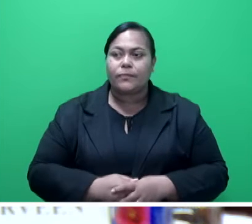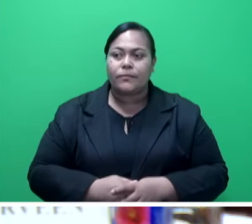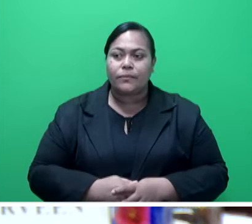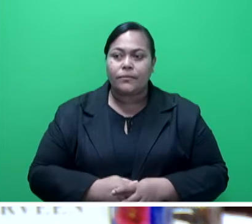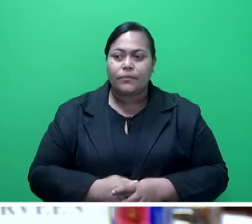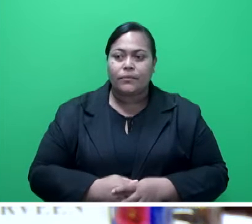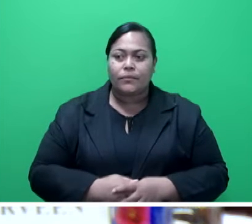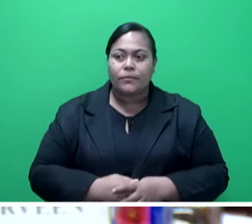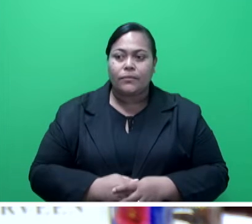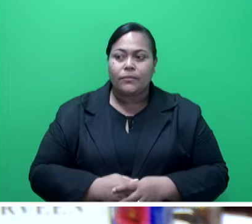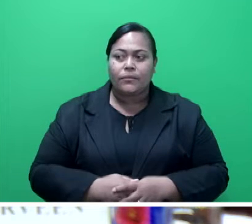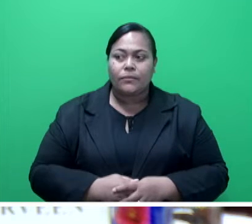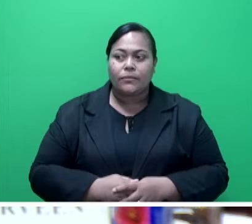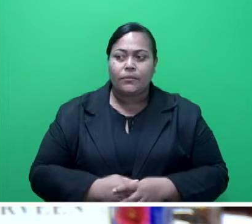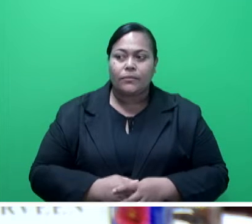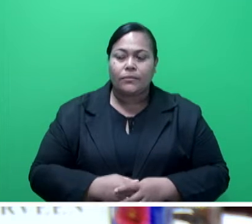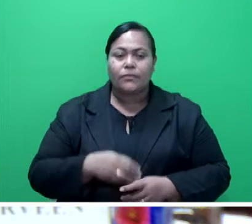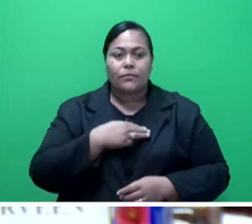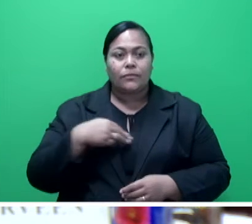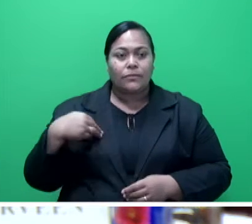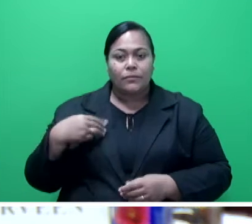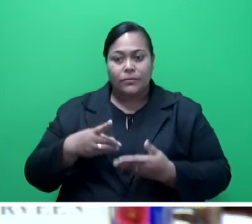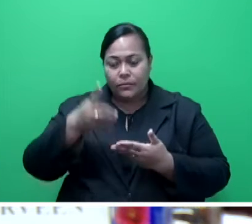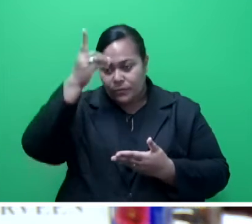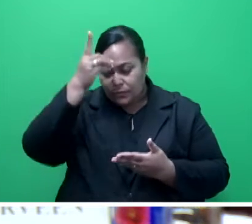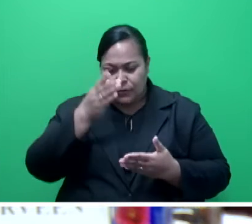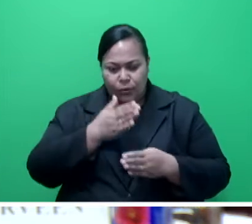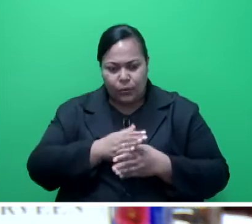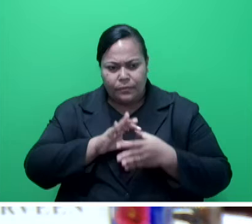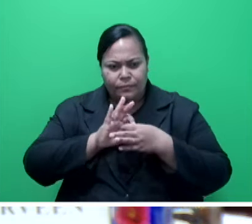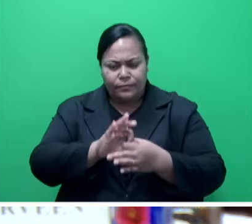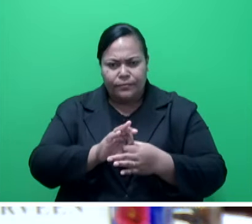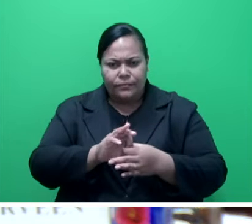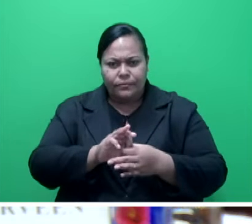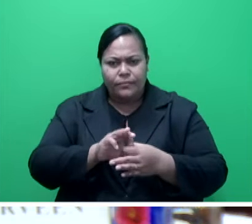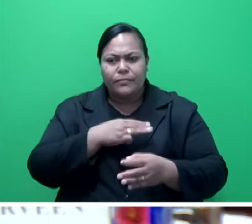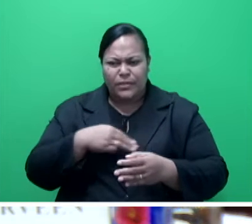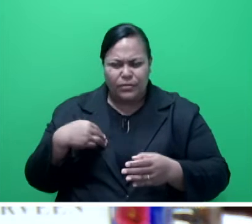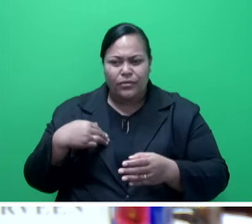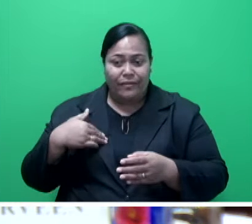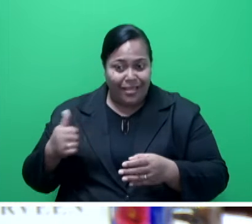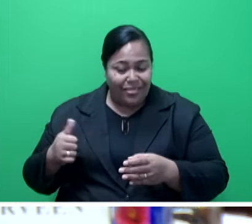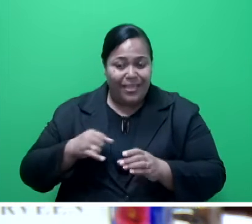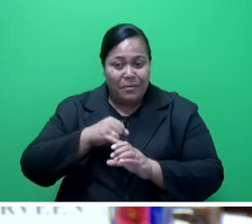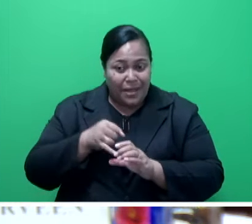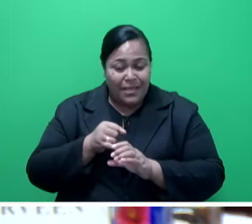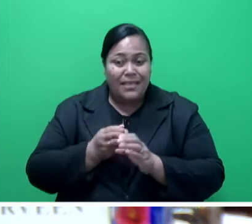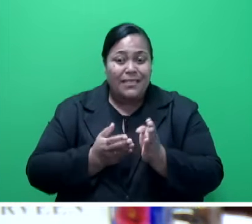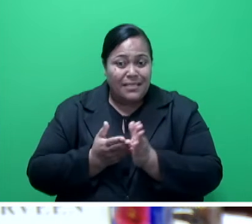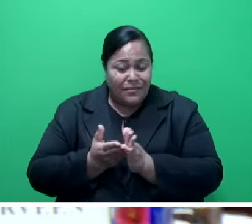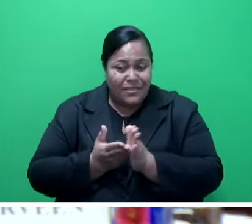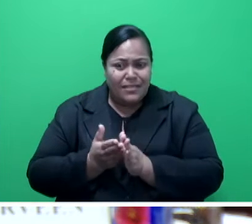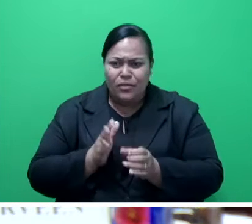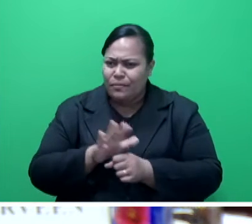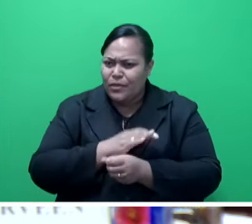The Ministry of Education worked closely with the Ministry of Health and Medical Services to ensure all schools